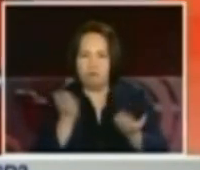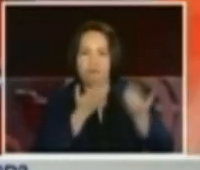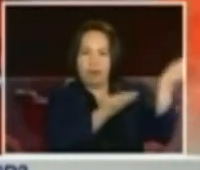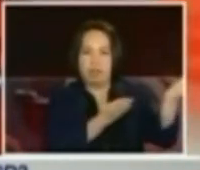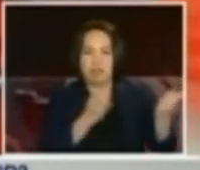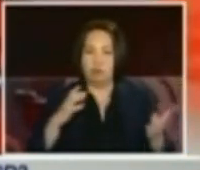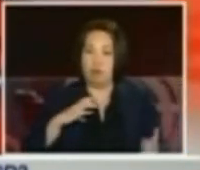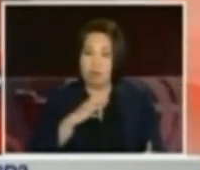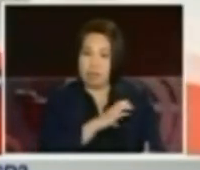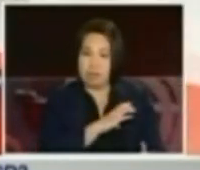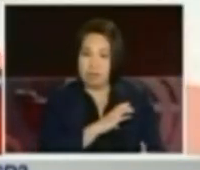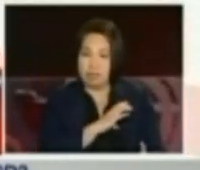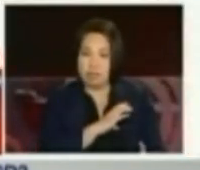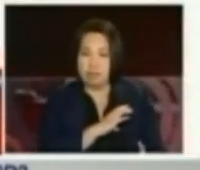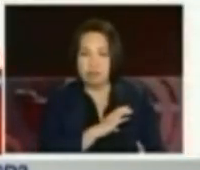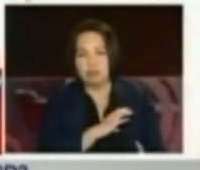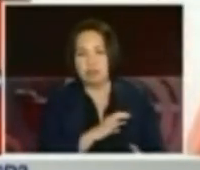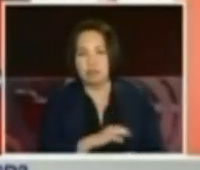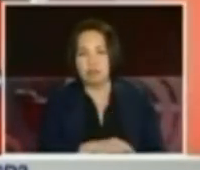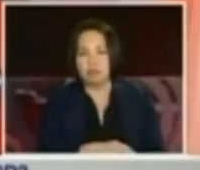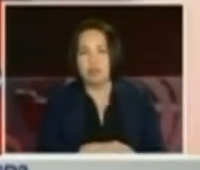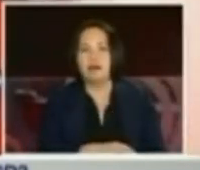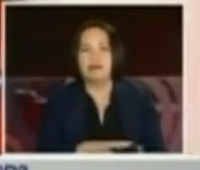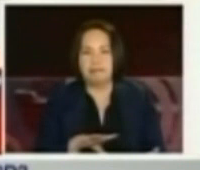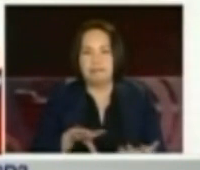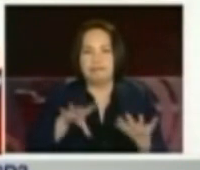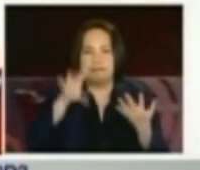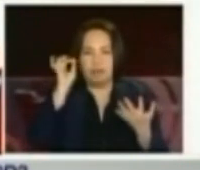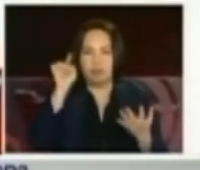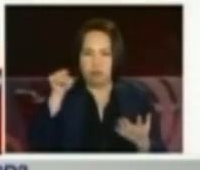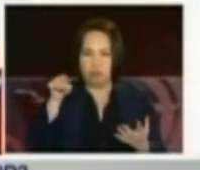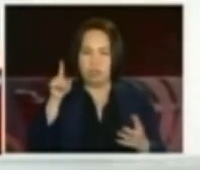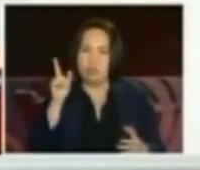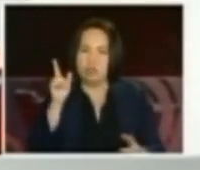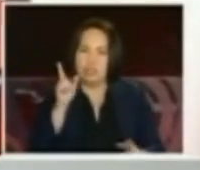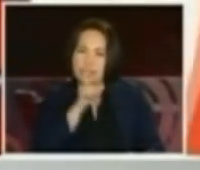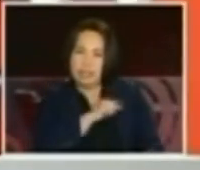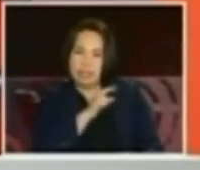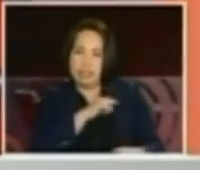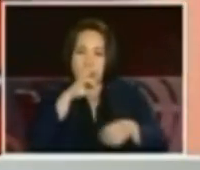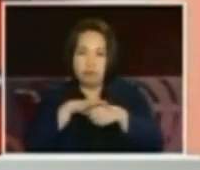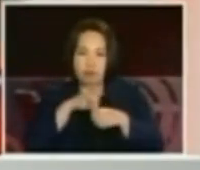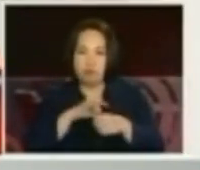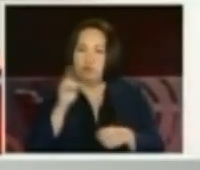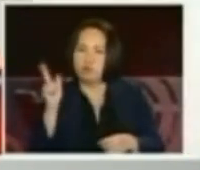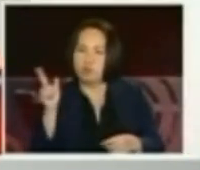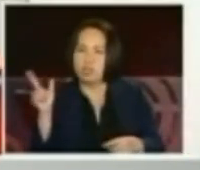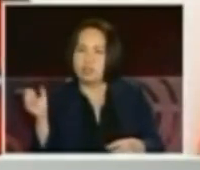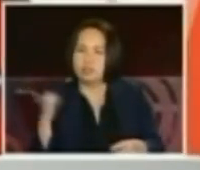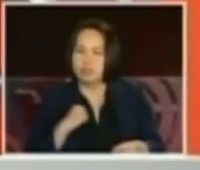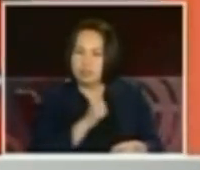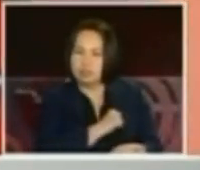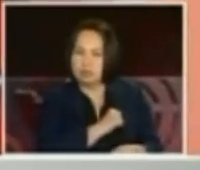by a guilty vote of 20 senators, representing at least 2/3 of all